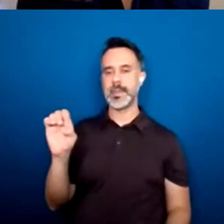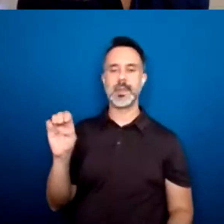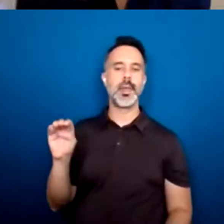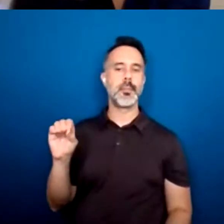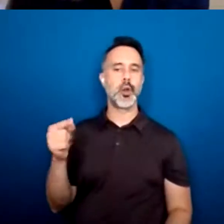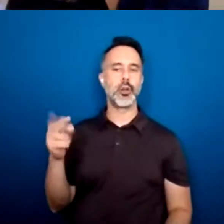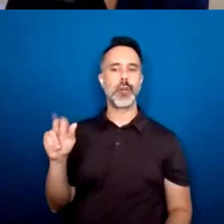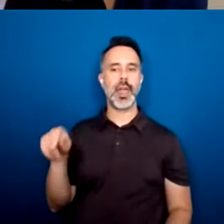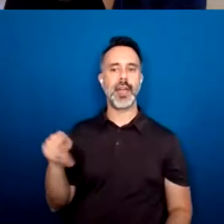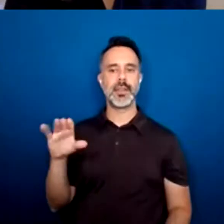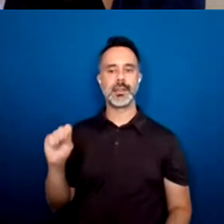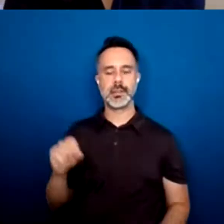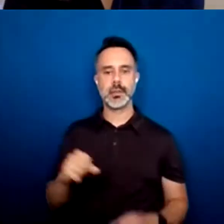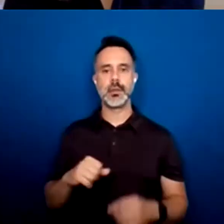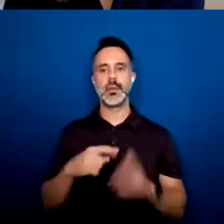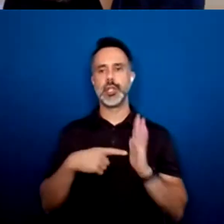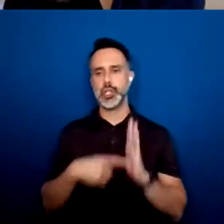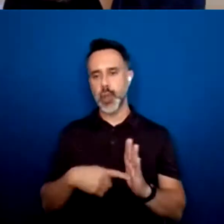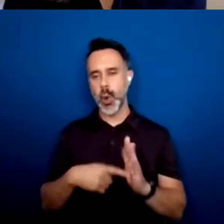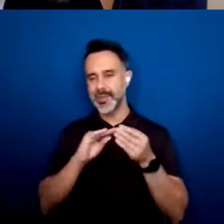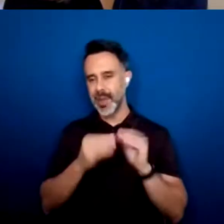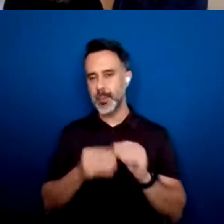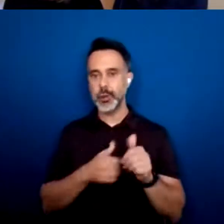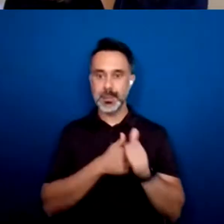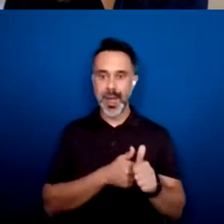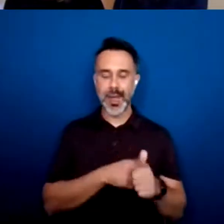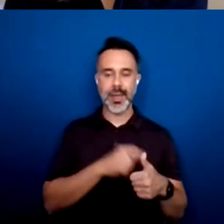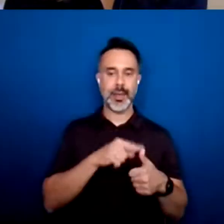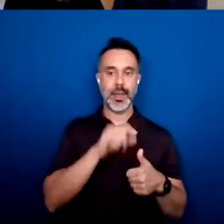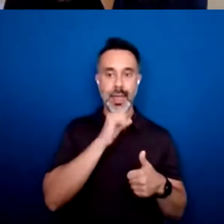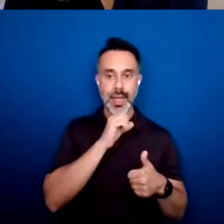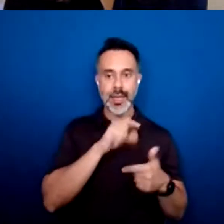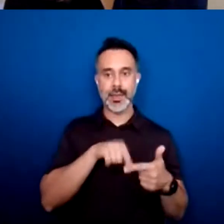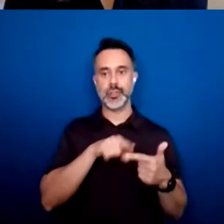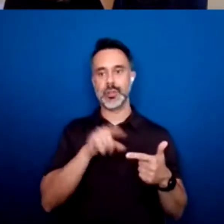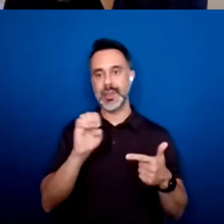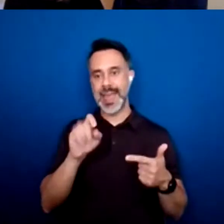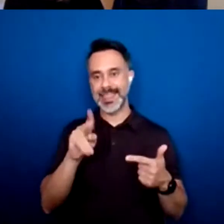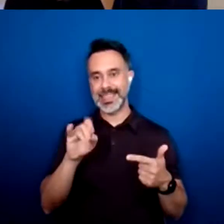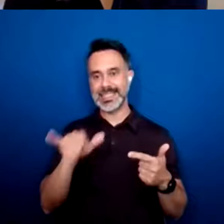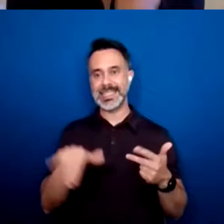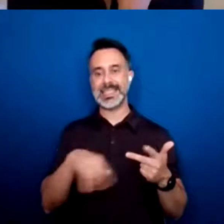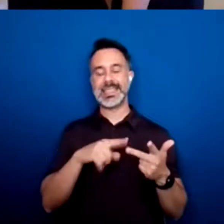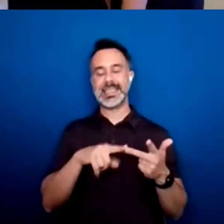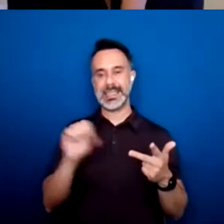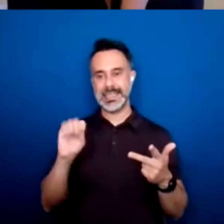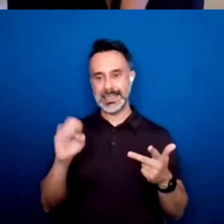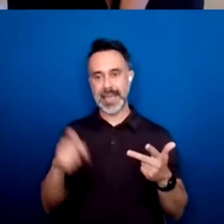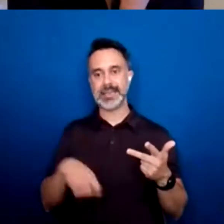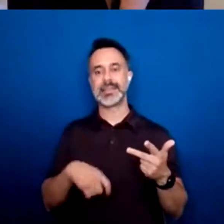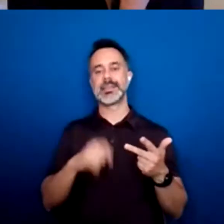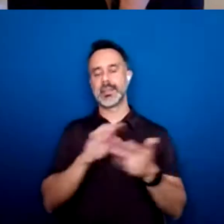age, sex, and ethnicity, and it also does the same for deaths. So give you a little bit for countywide